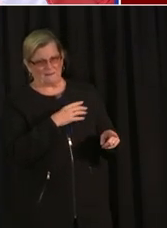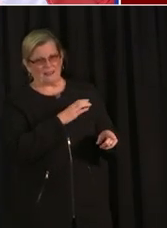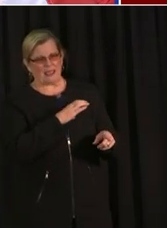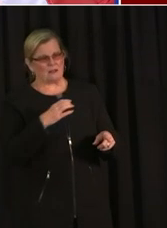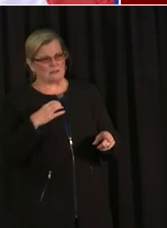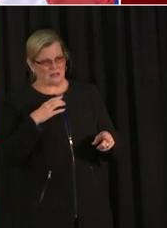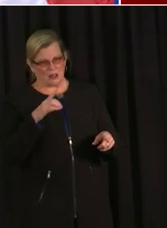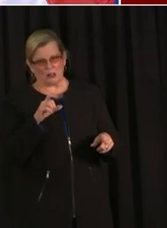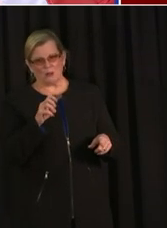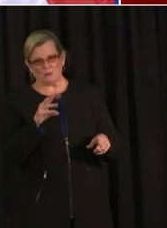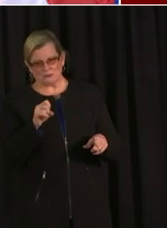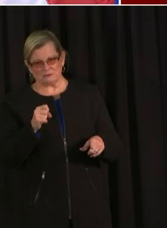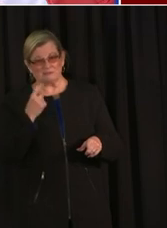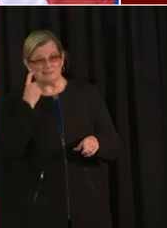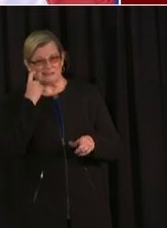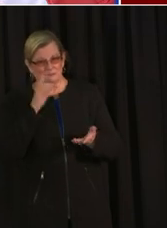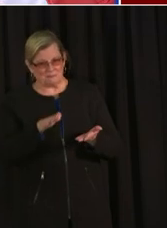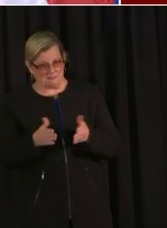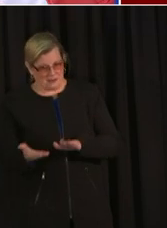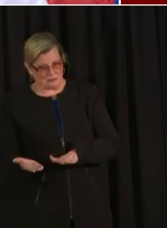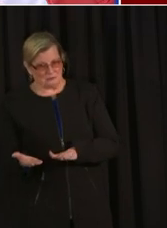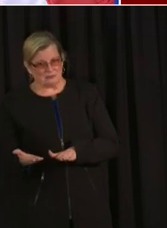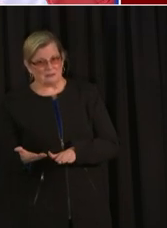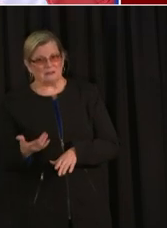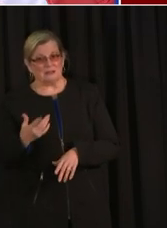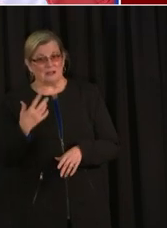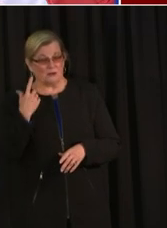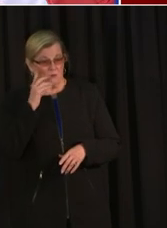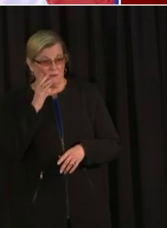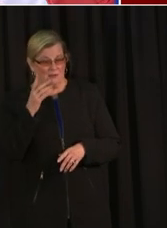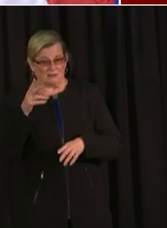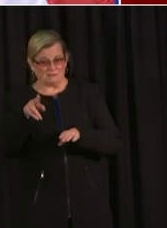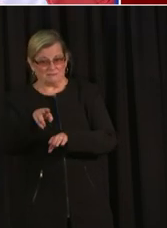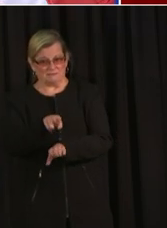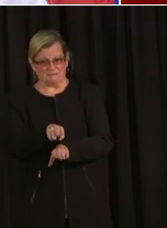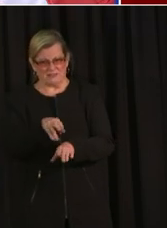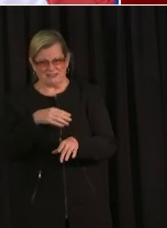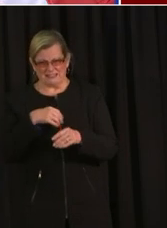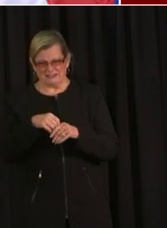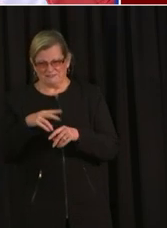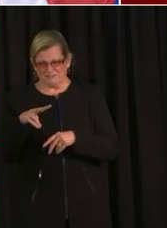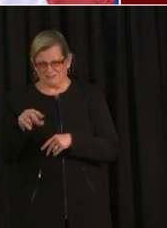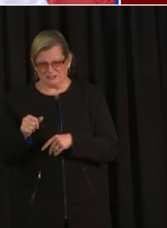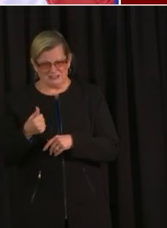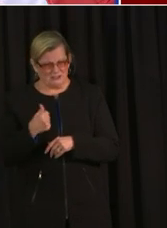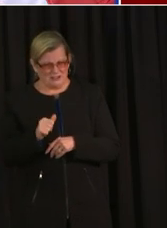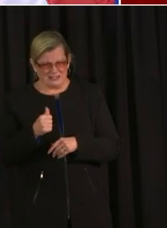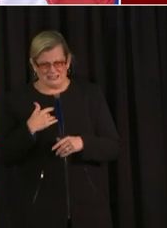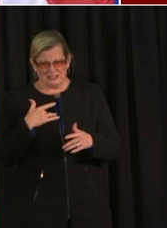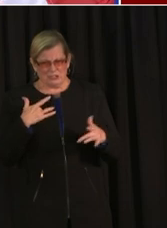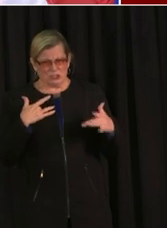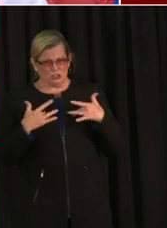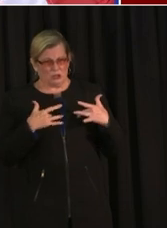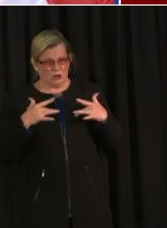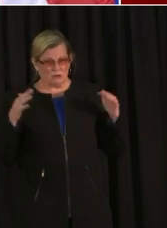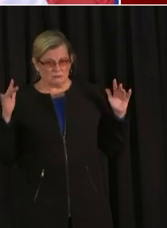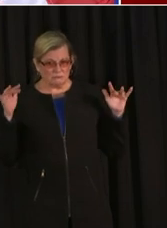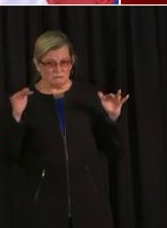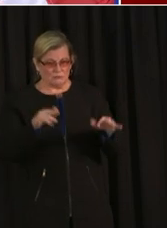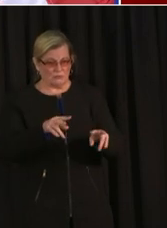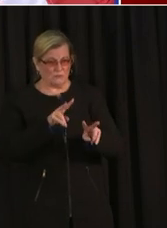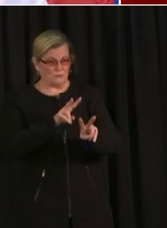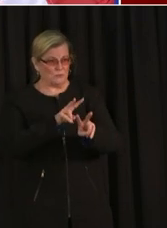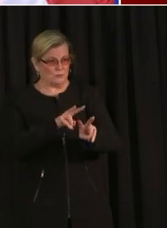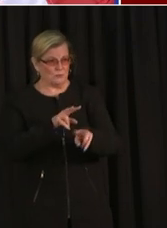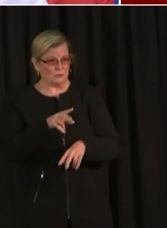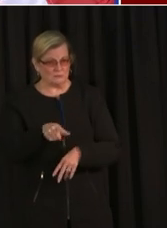and restrictions. Can you talk about, do you have any concerns, whether it be extreme heat or the pandemic, with people going to see him lying